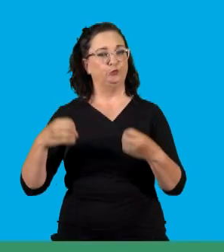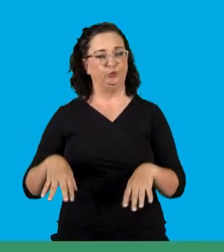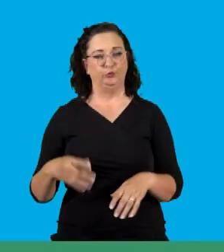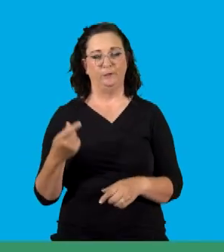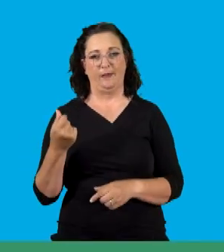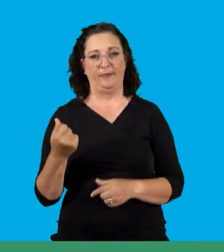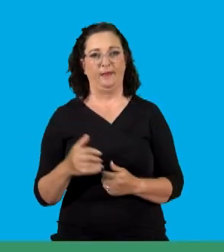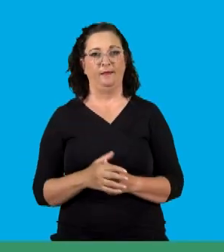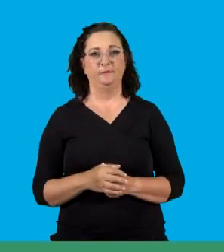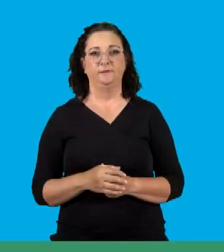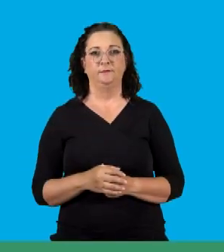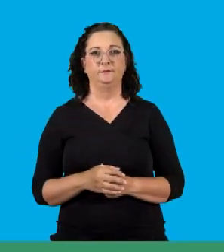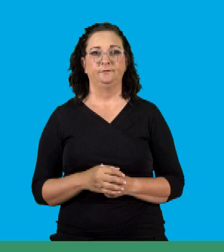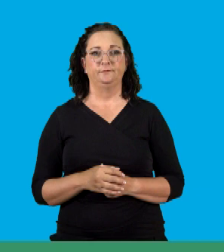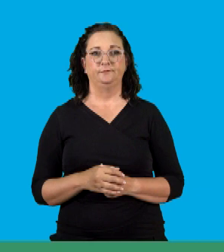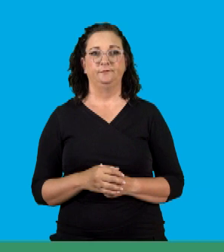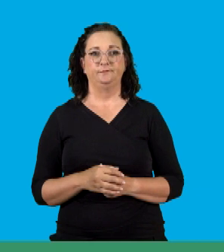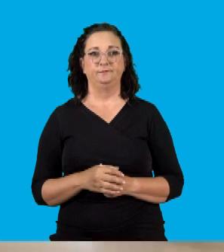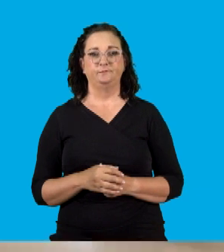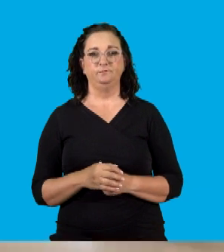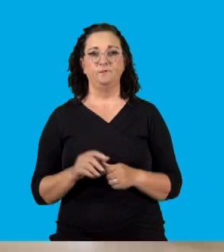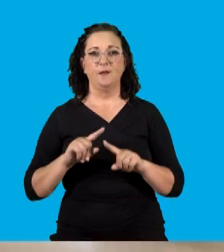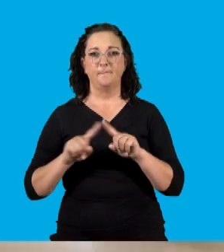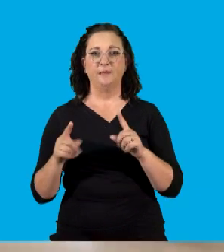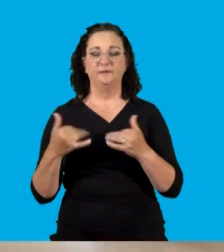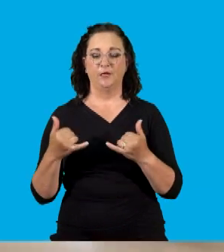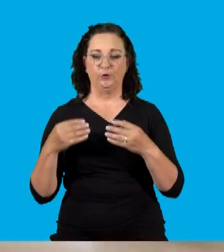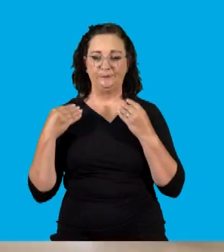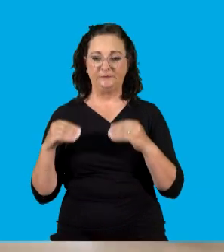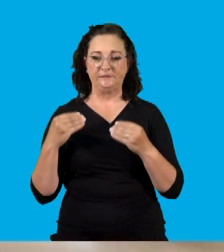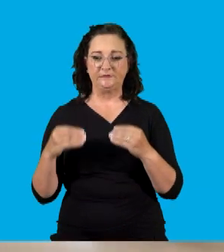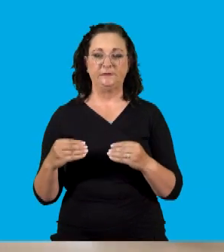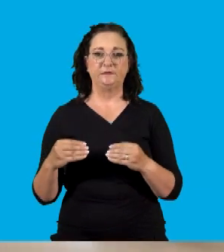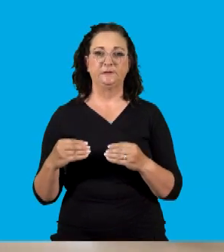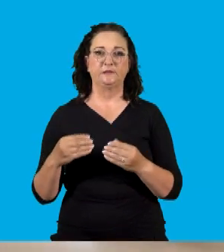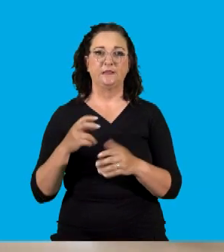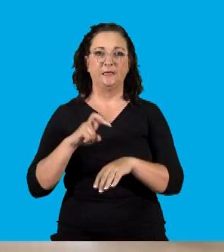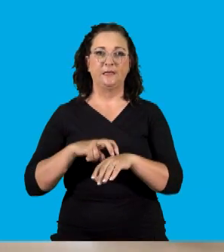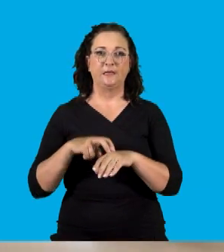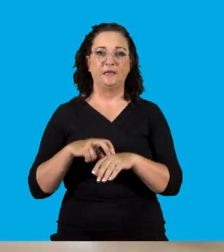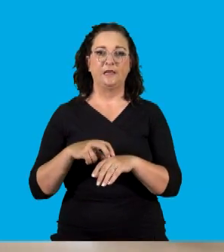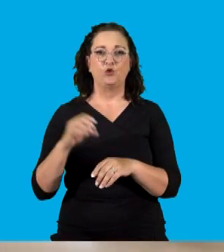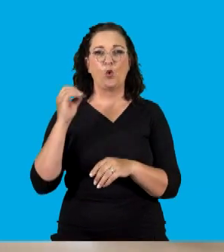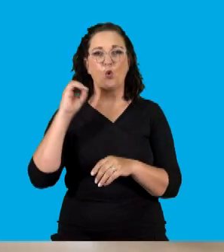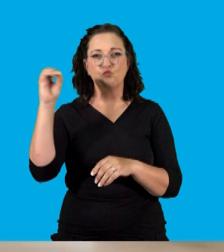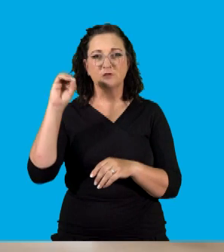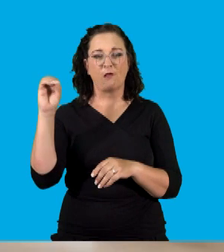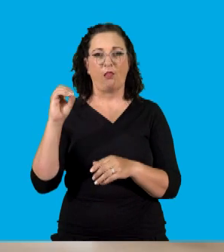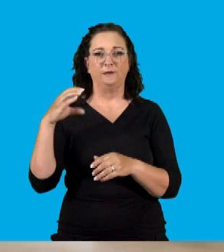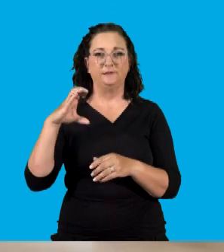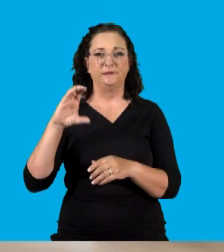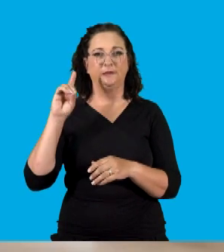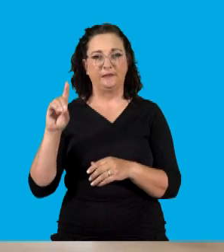because of bootlegging, now businesses do what? They lose on profit because when already they are selling those